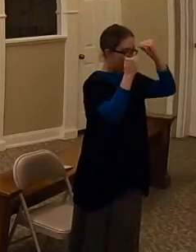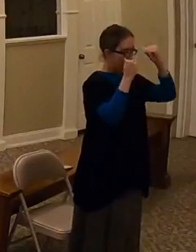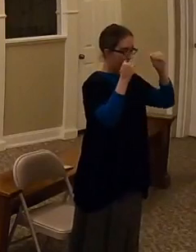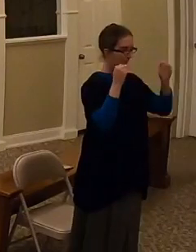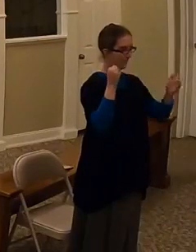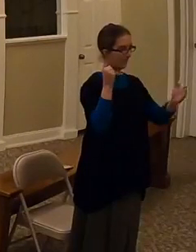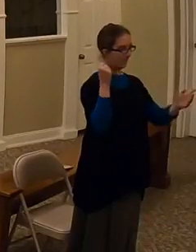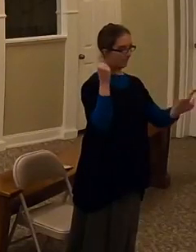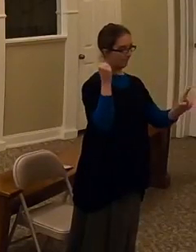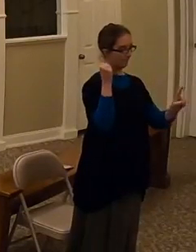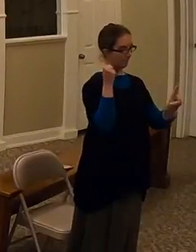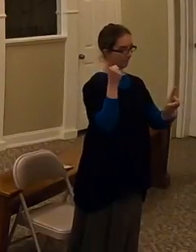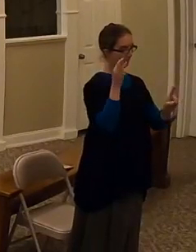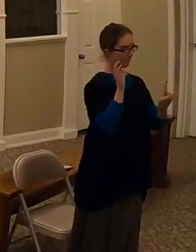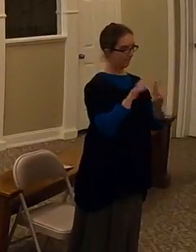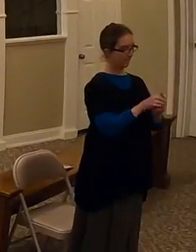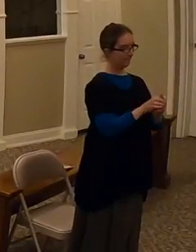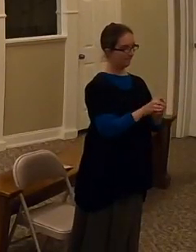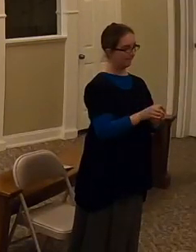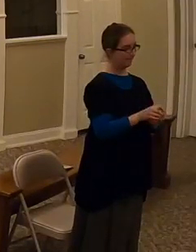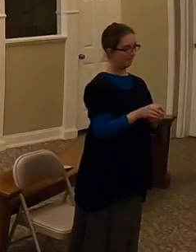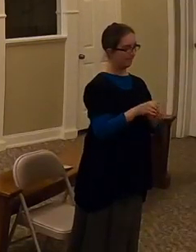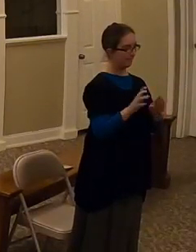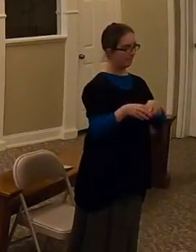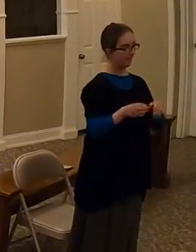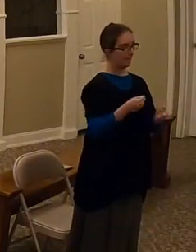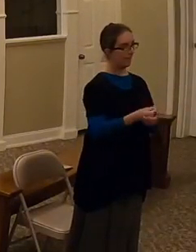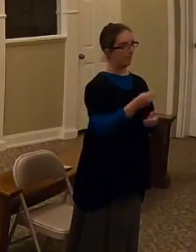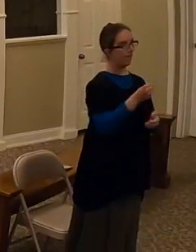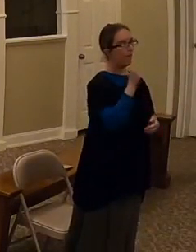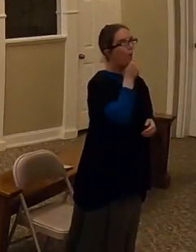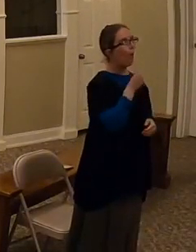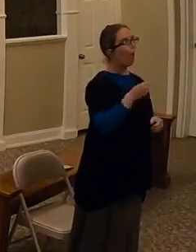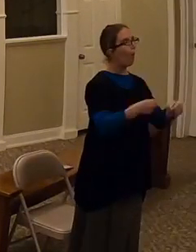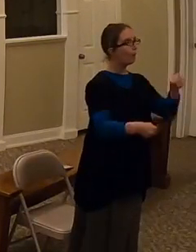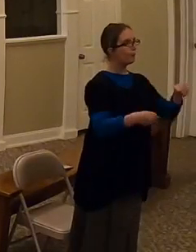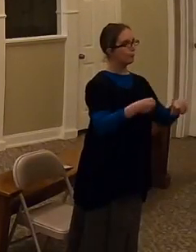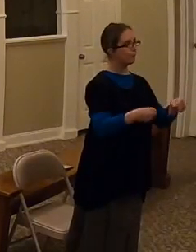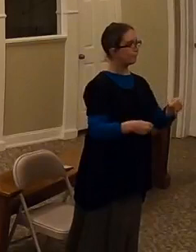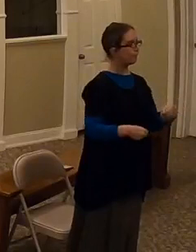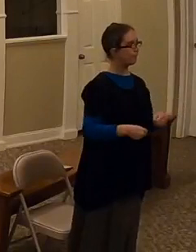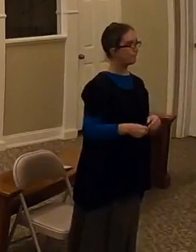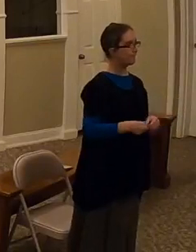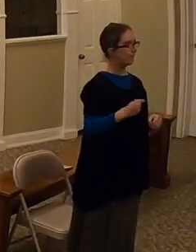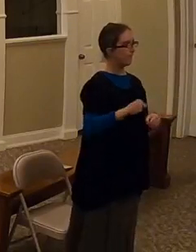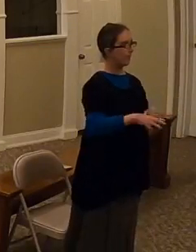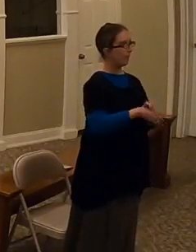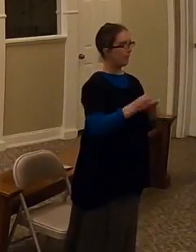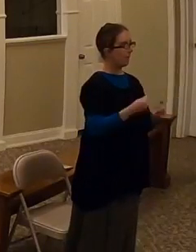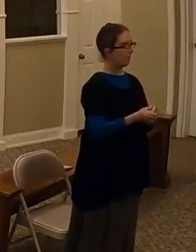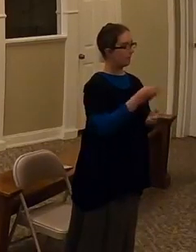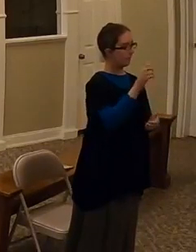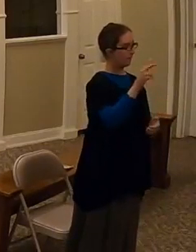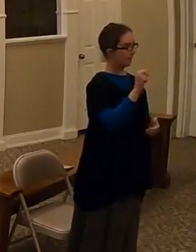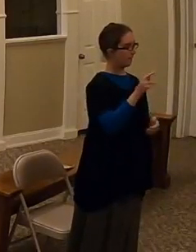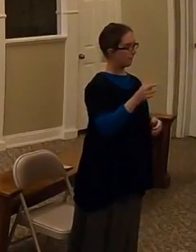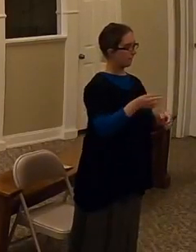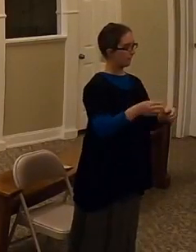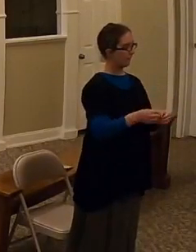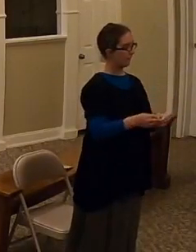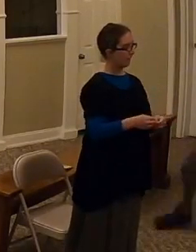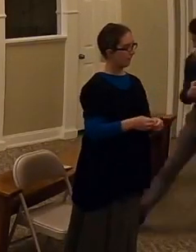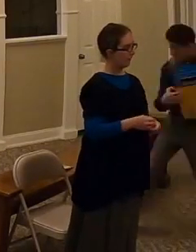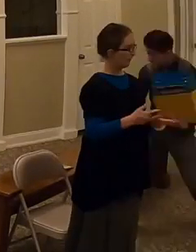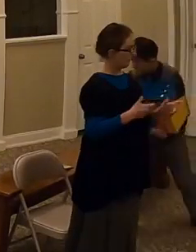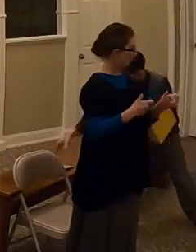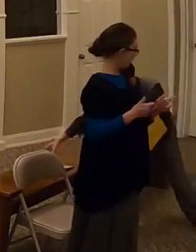right, you know? When we used to just buy old cars all the time, we'd go out and buy a clunker and get it fixed up and run it